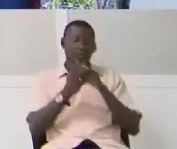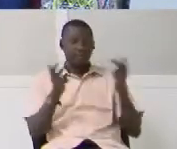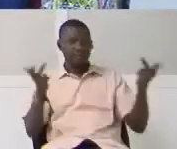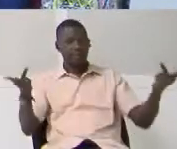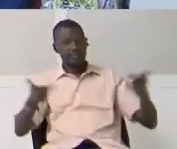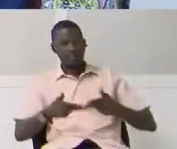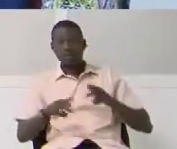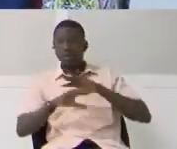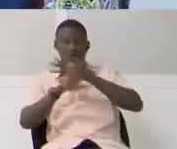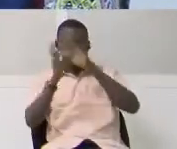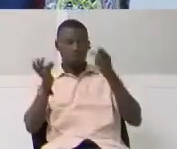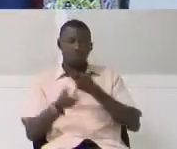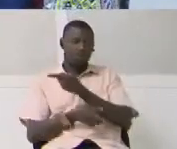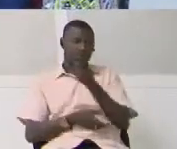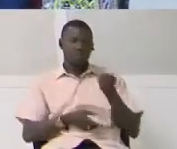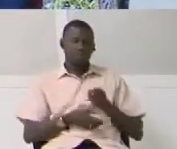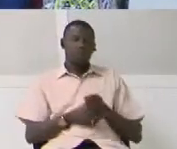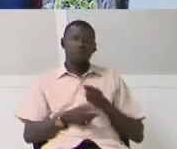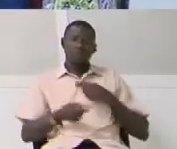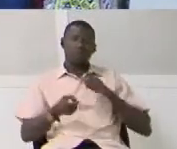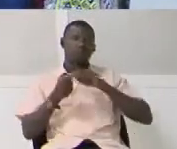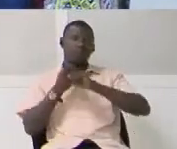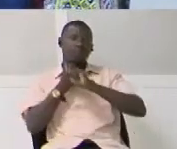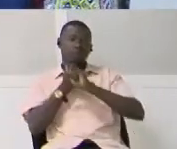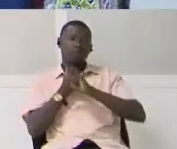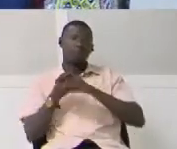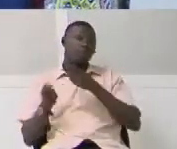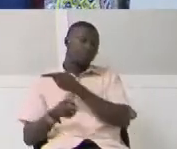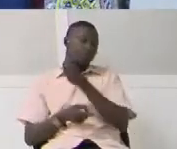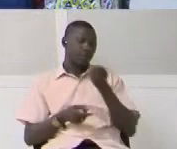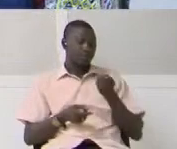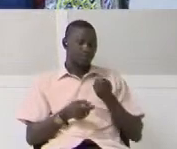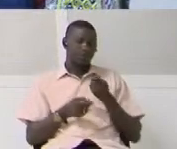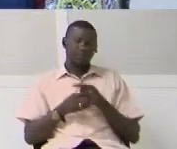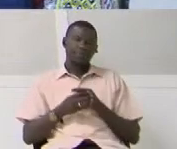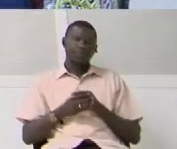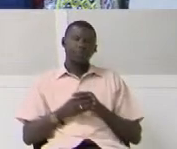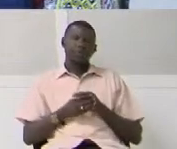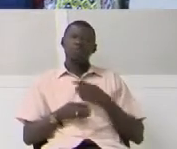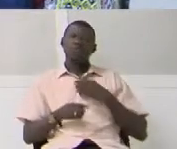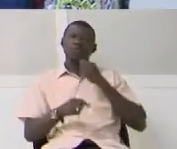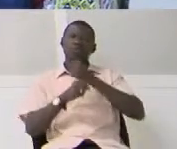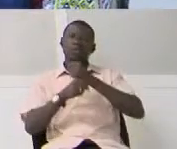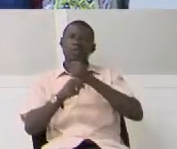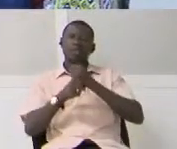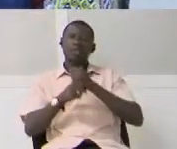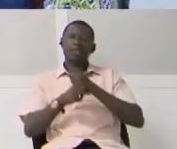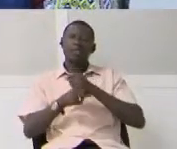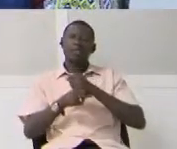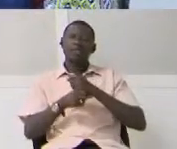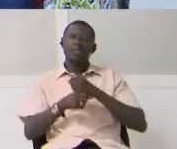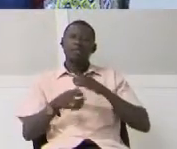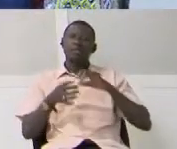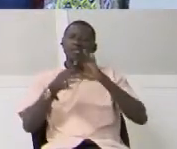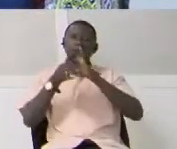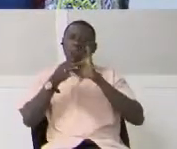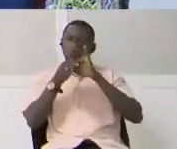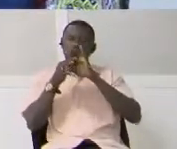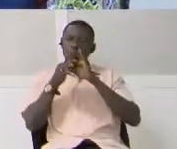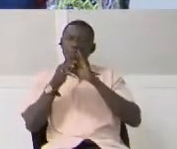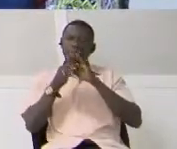I invited all of them to be a partner with them. To partner with them. To create a factory. To create a